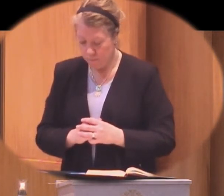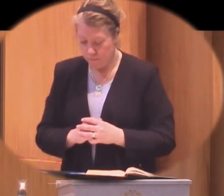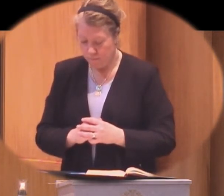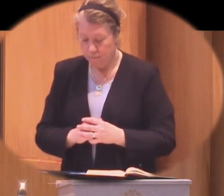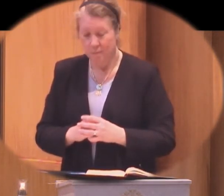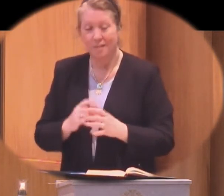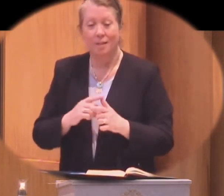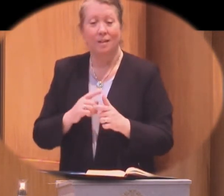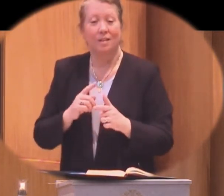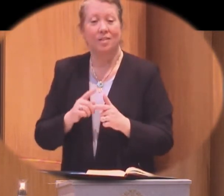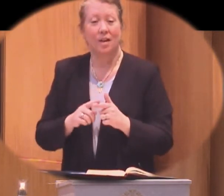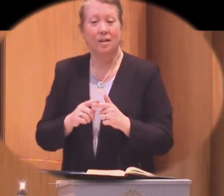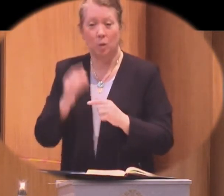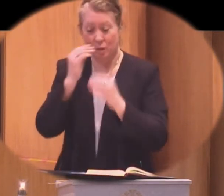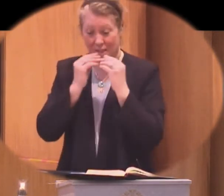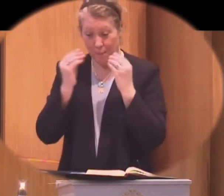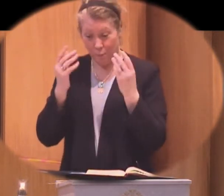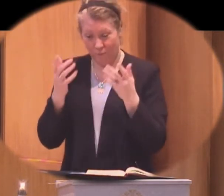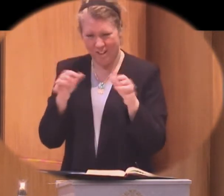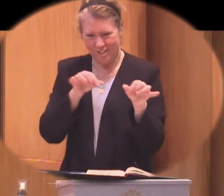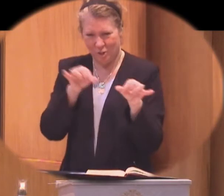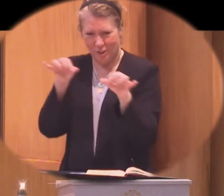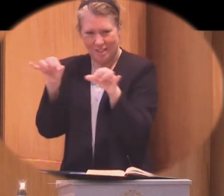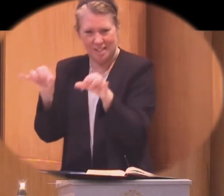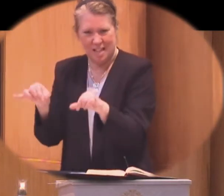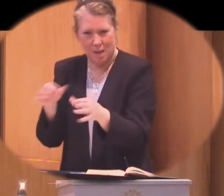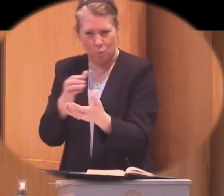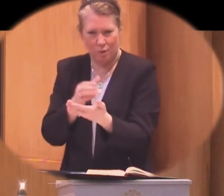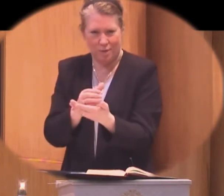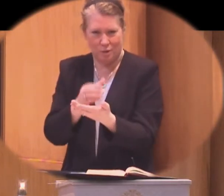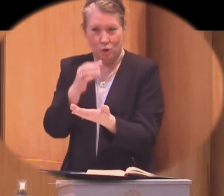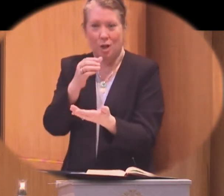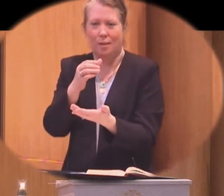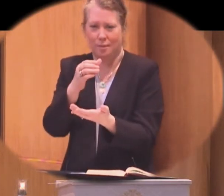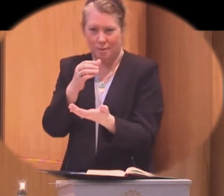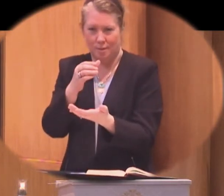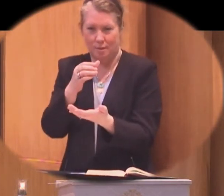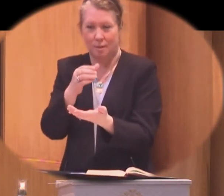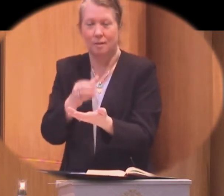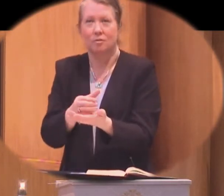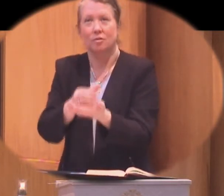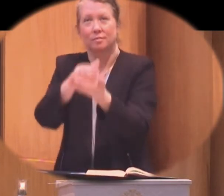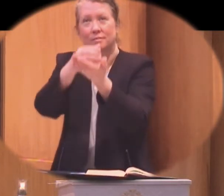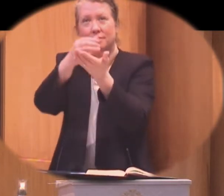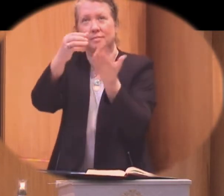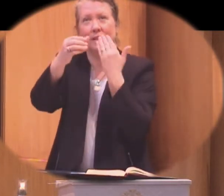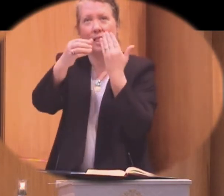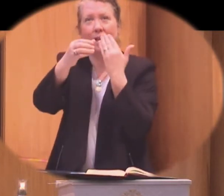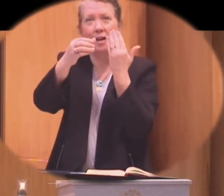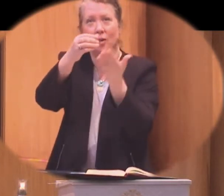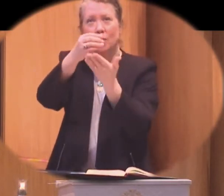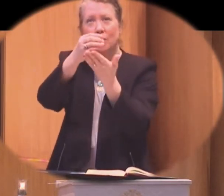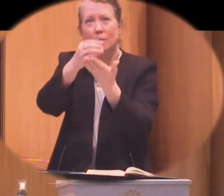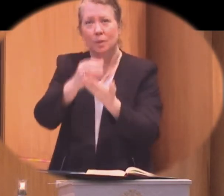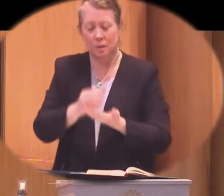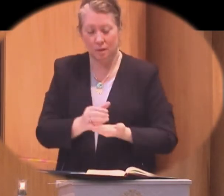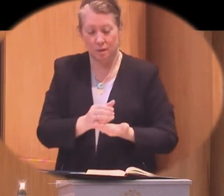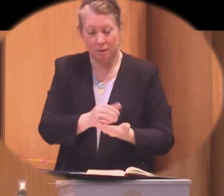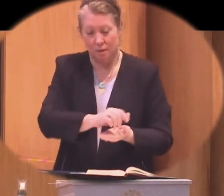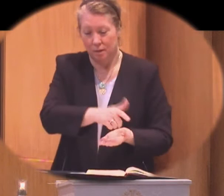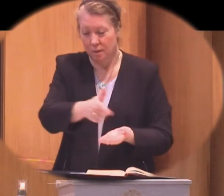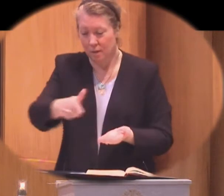In a similar way, when supper was ended, he took the chalice and, once more giving thanks, he gave it to his disciples,